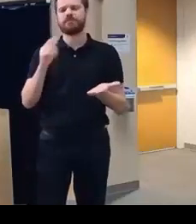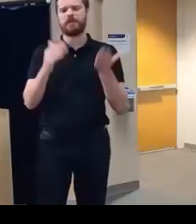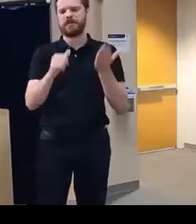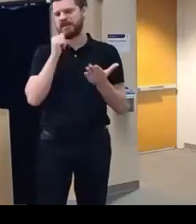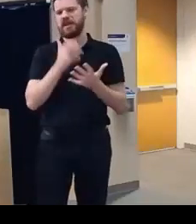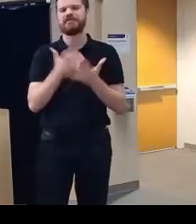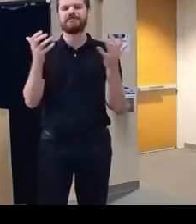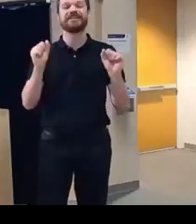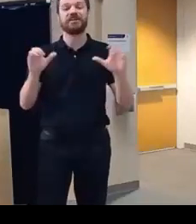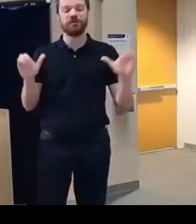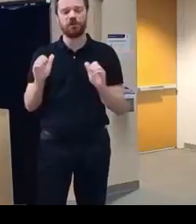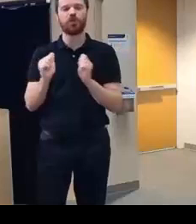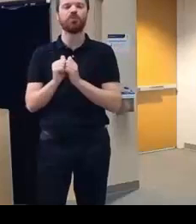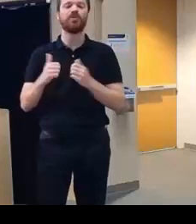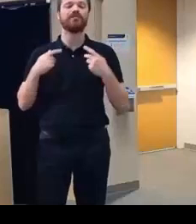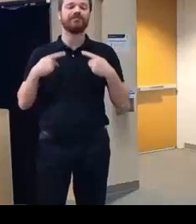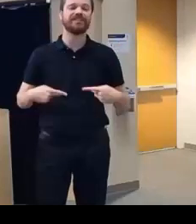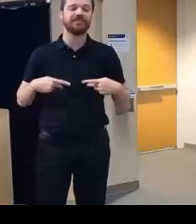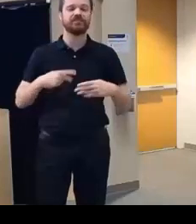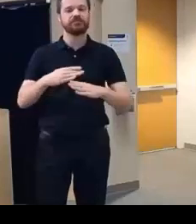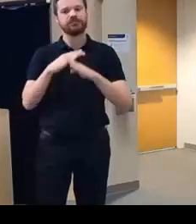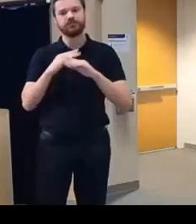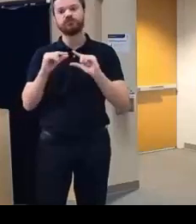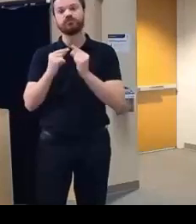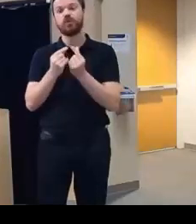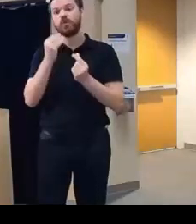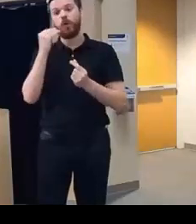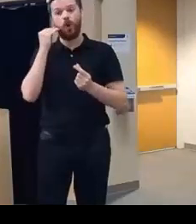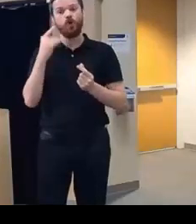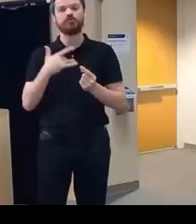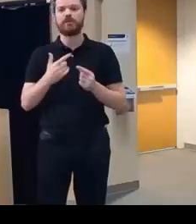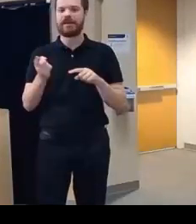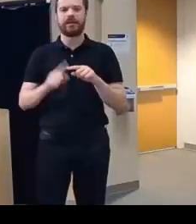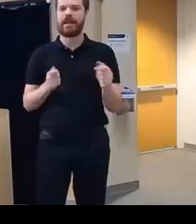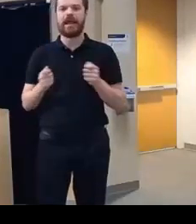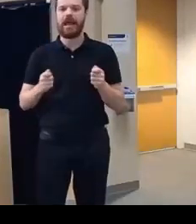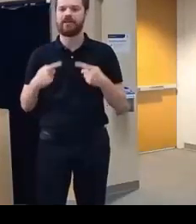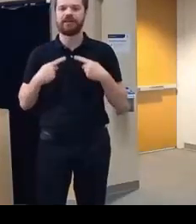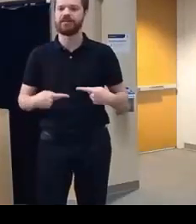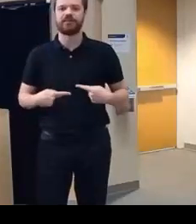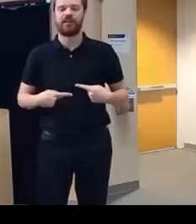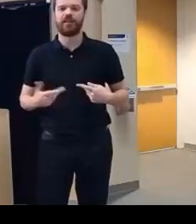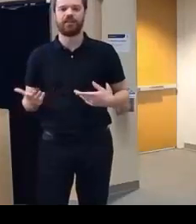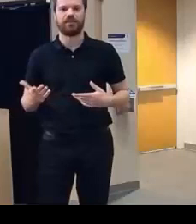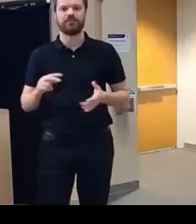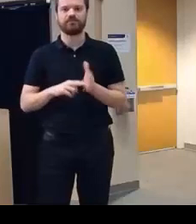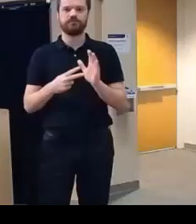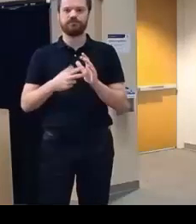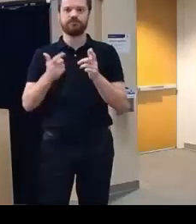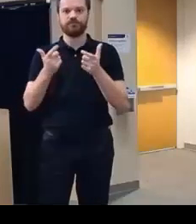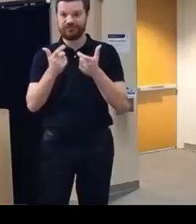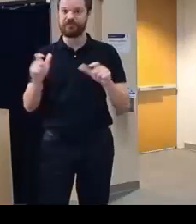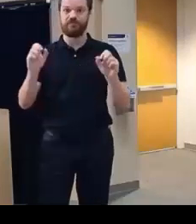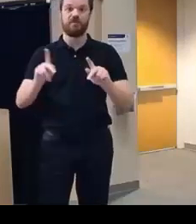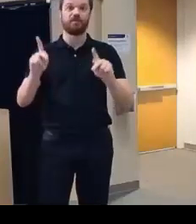many things that they can do as they have physical barriers, and the group homes, psychiatric group homes can't manage the physical issues. So there's absolutely a huge